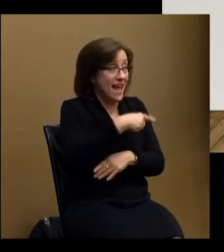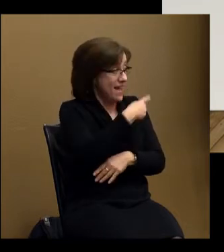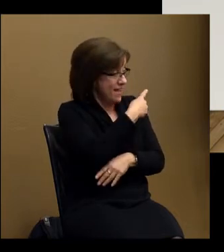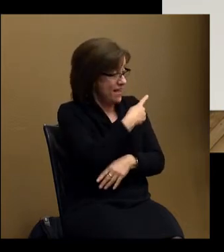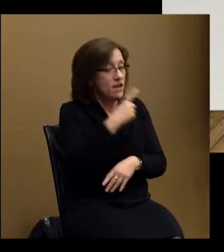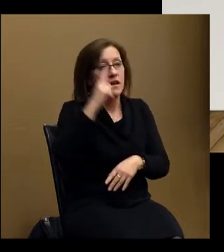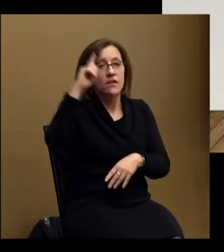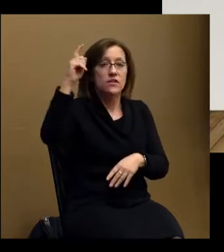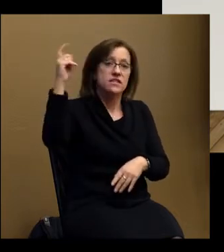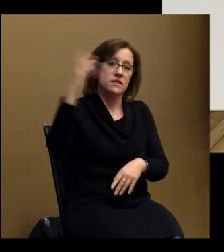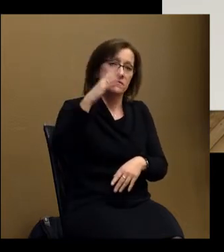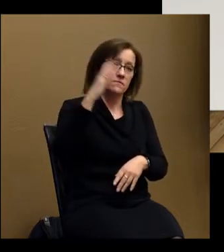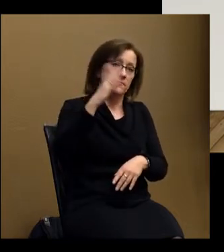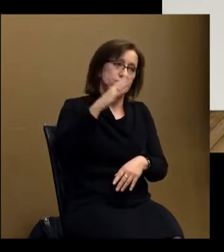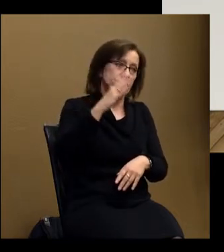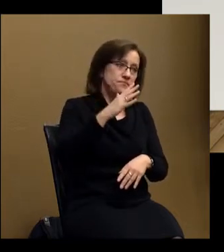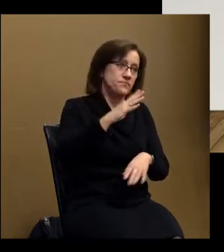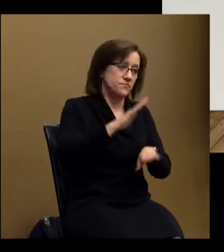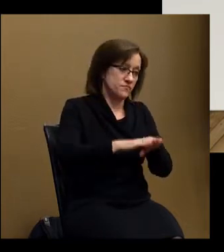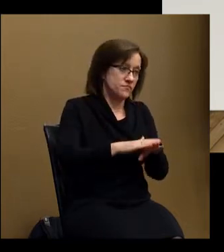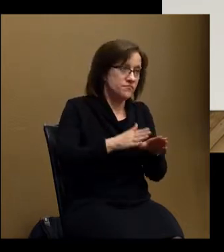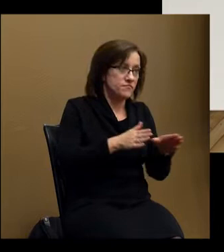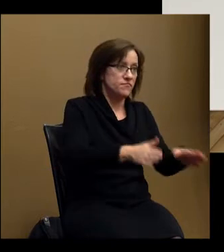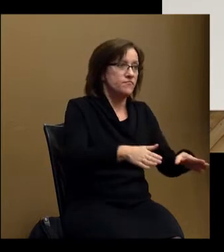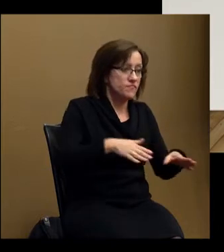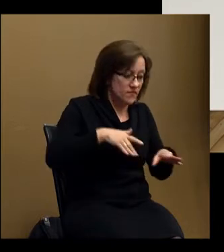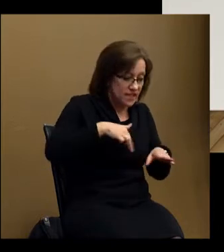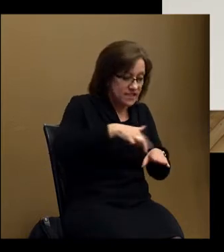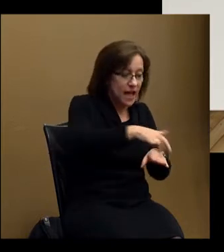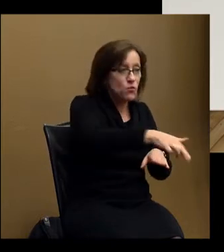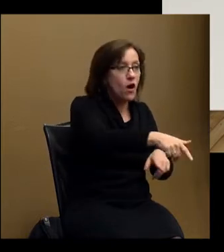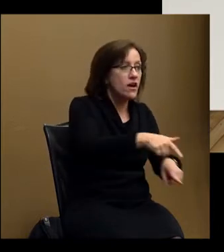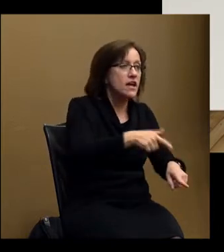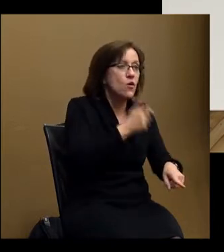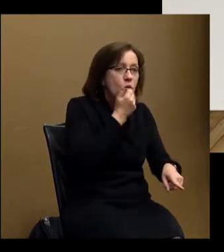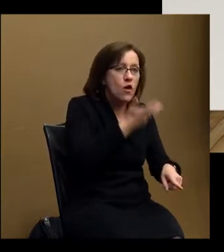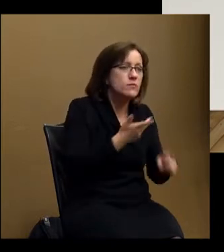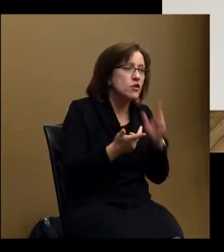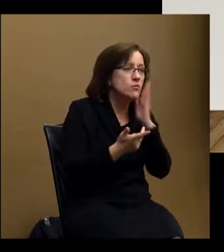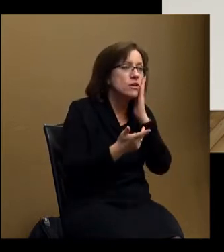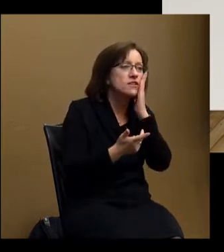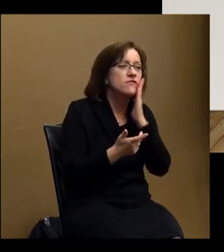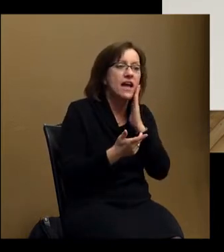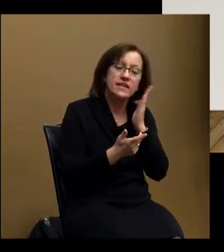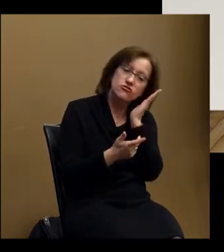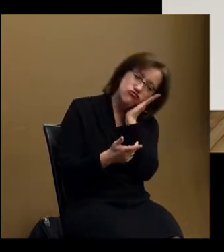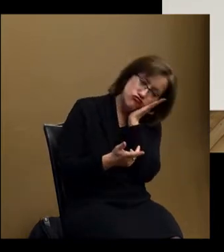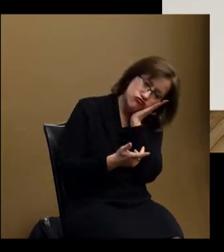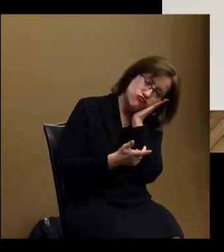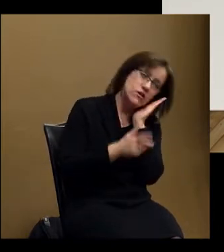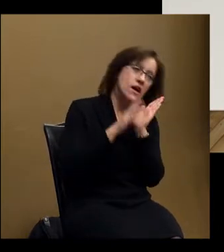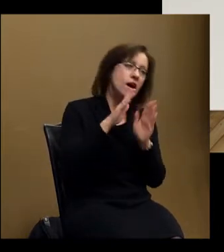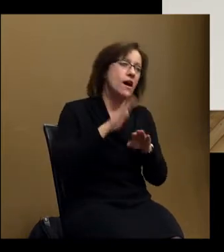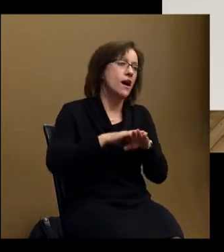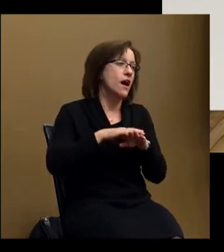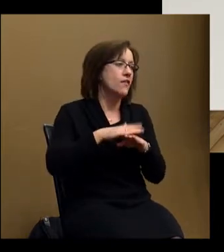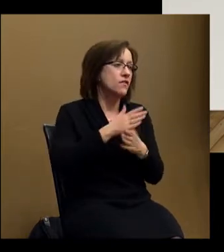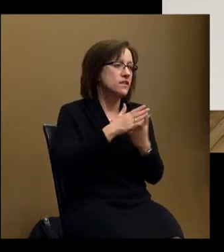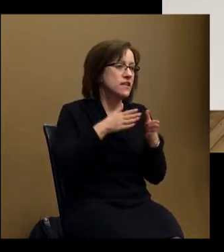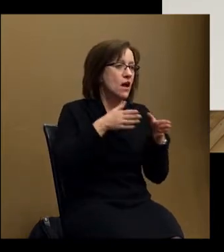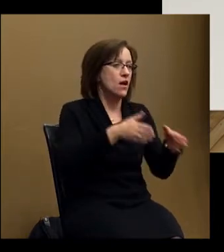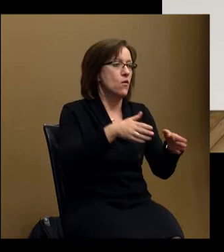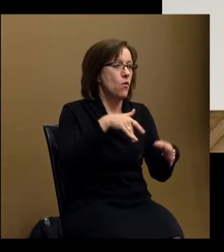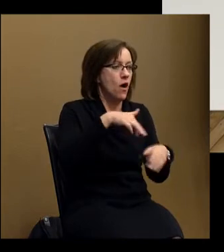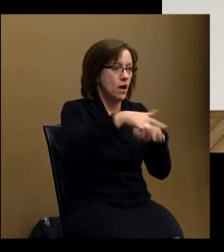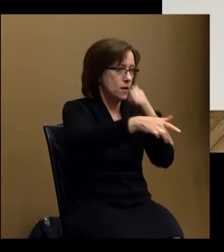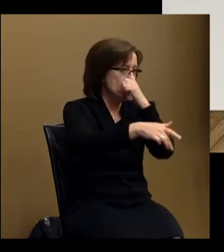the sidewalk, and the sidewalk was actually warm, so he was putting his cheek and his face down on the sidewalk. So you